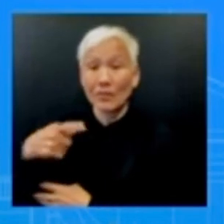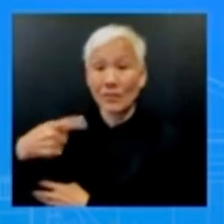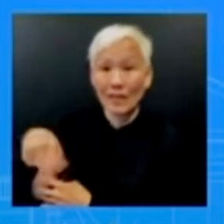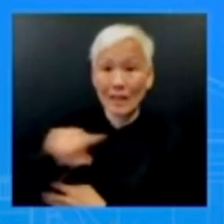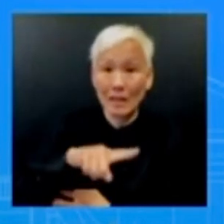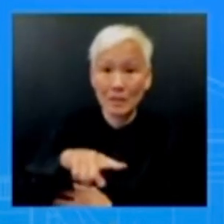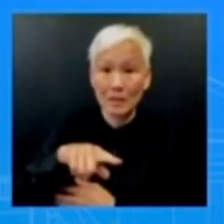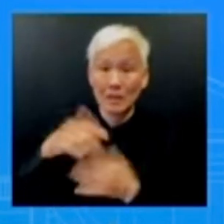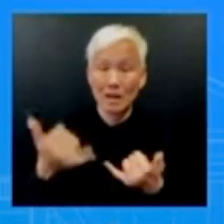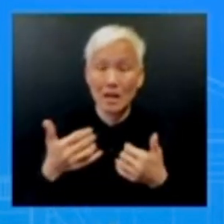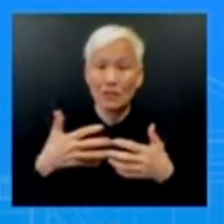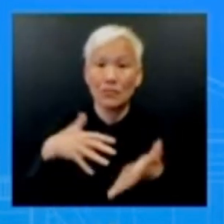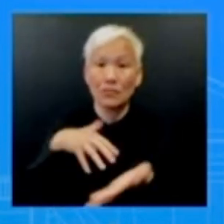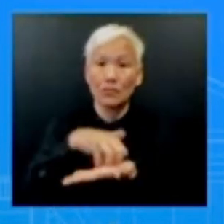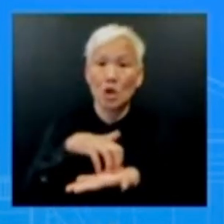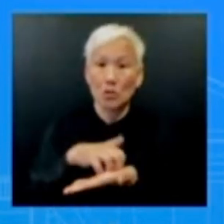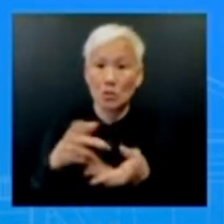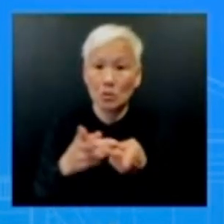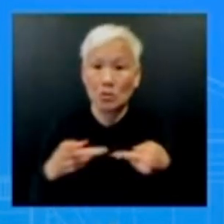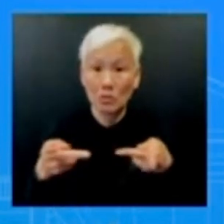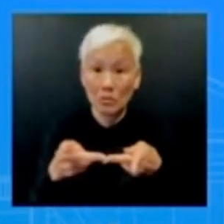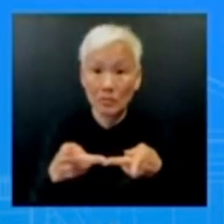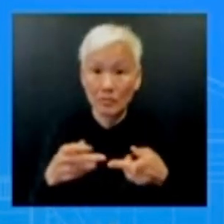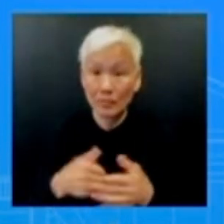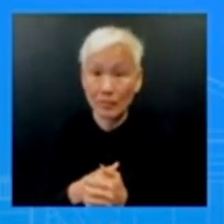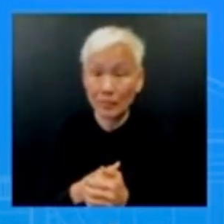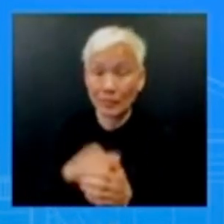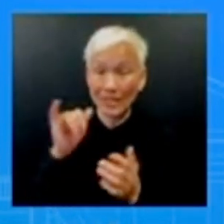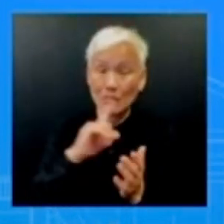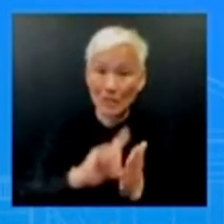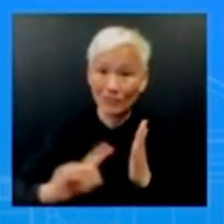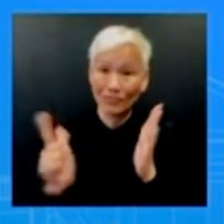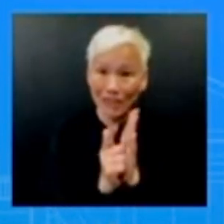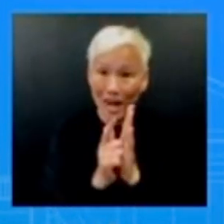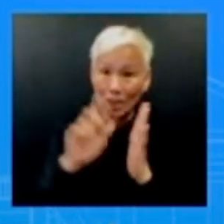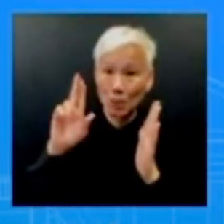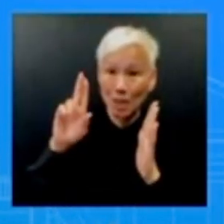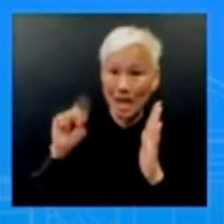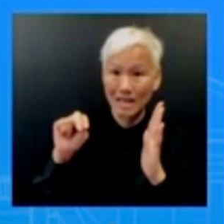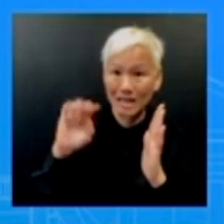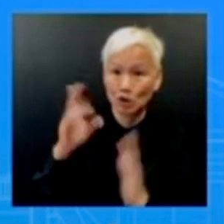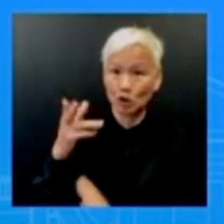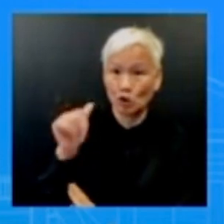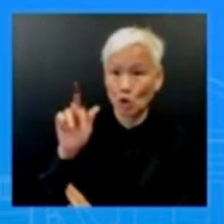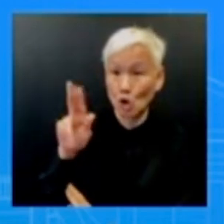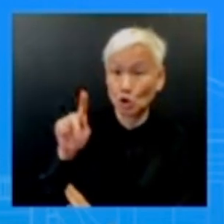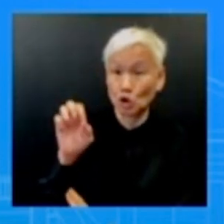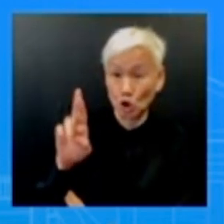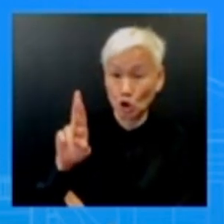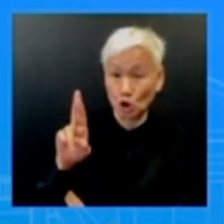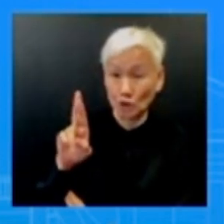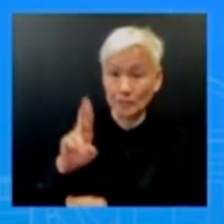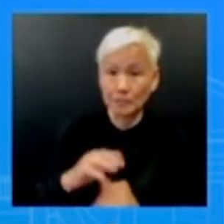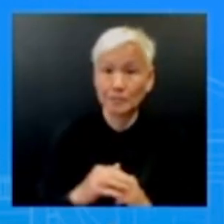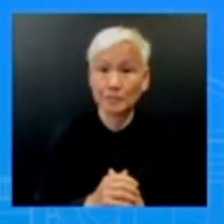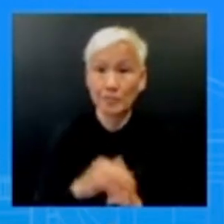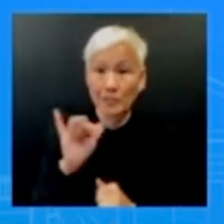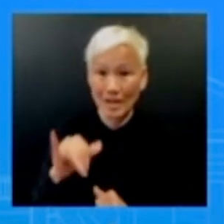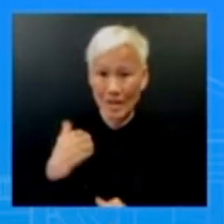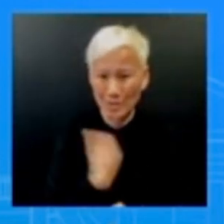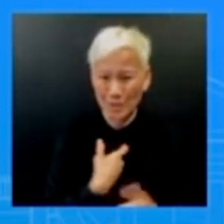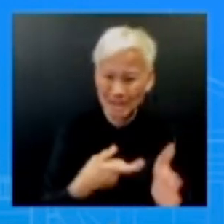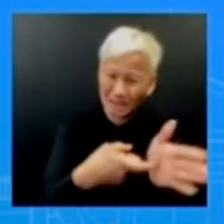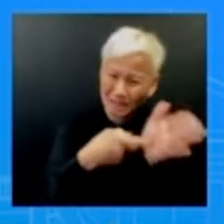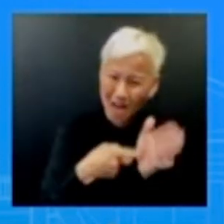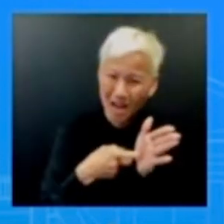Any such attempt would violate the UN Charter and defy the will of the 141 countries that demanded just weeks ago at the UN General